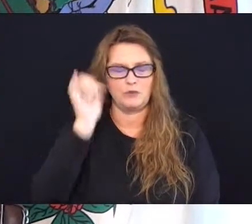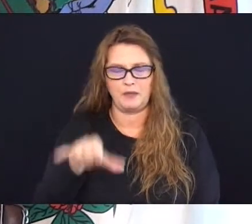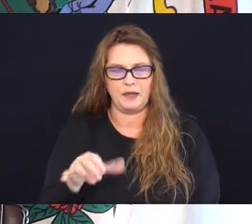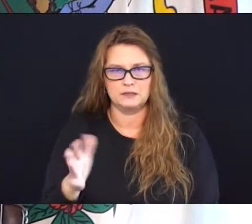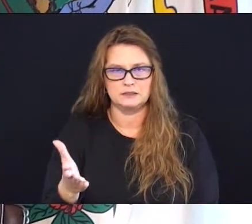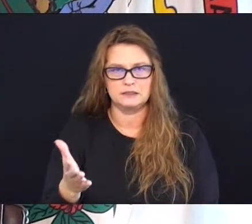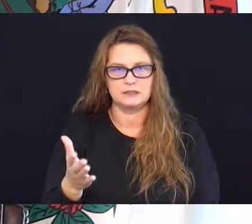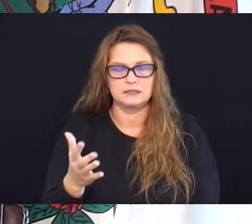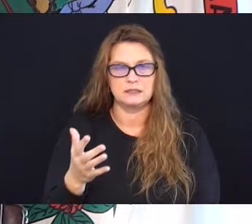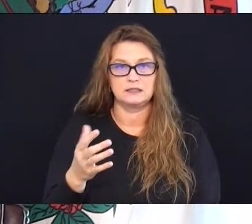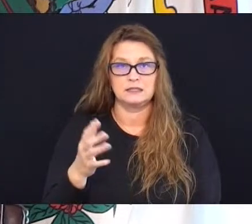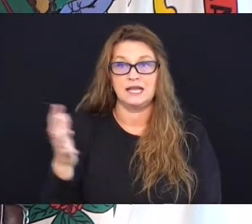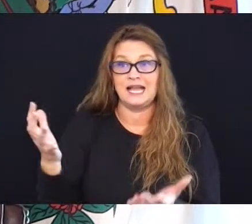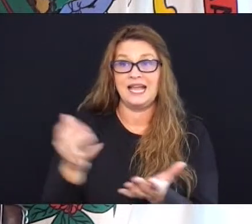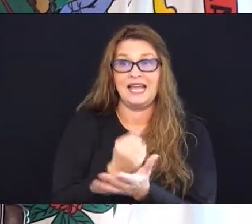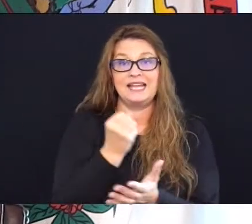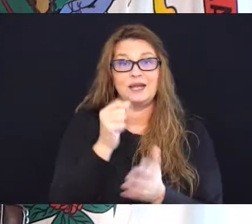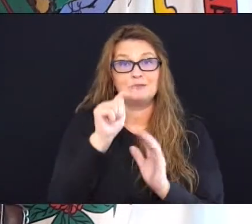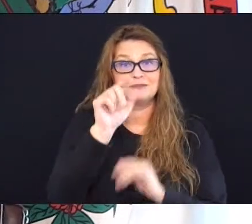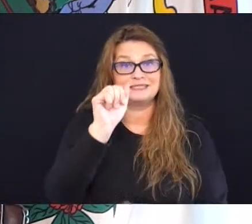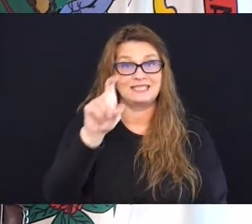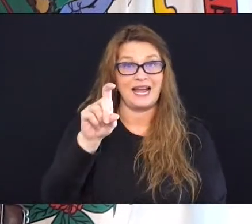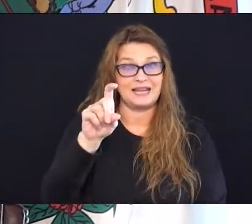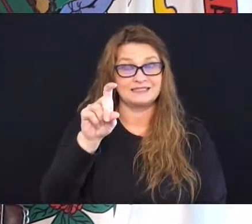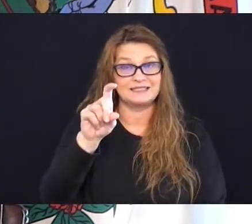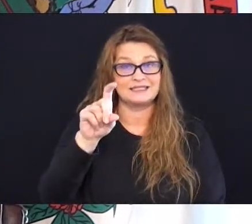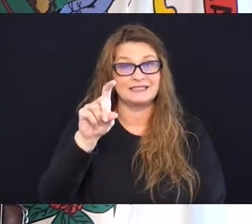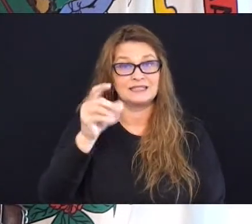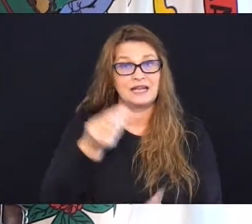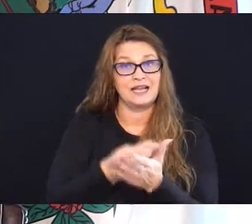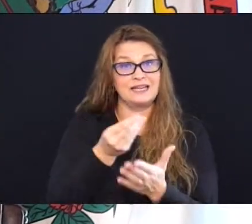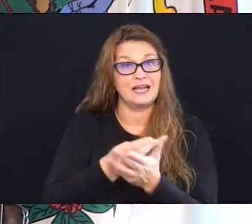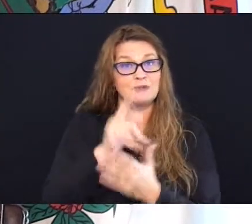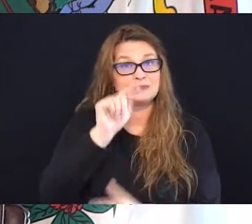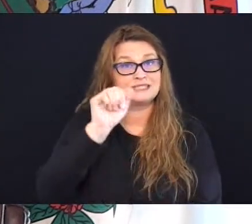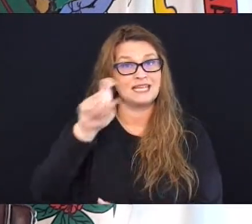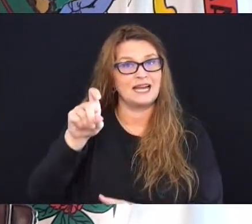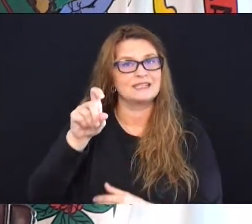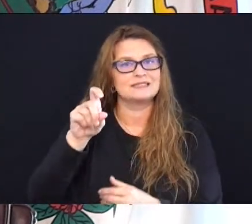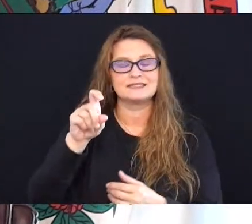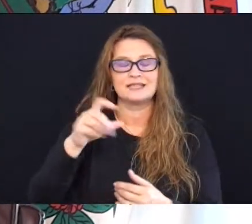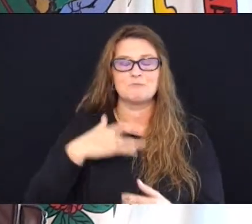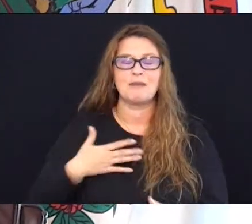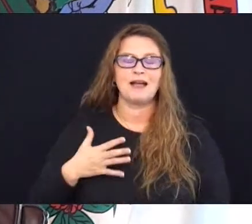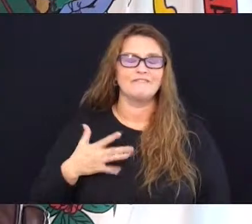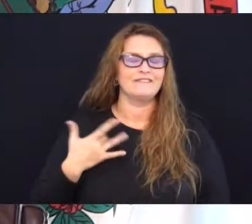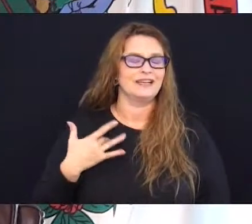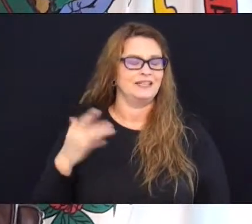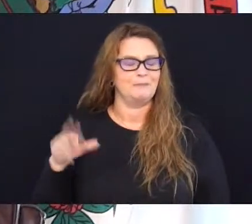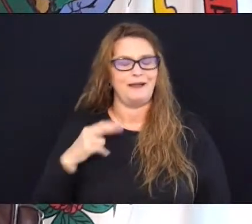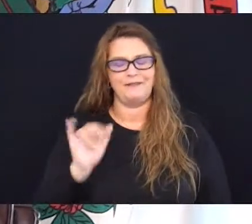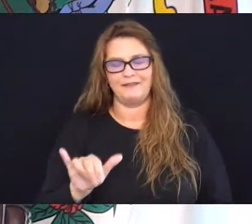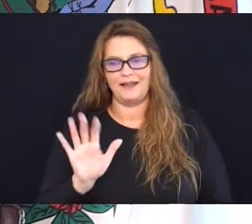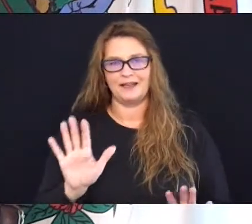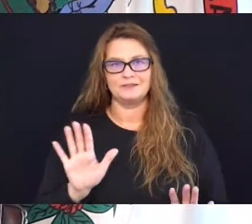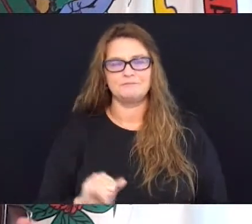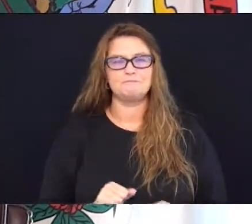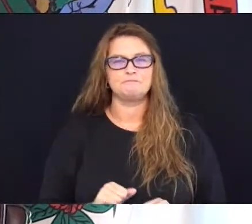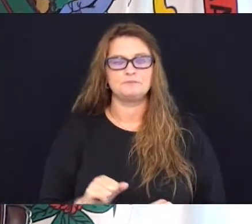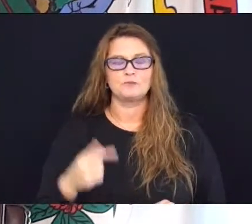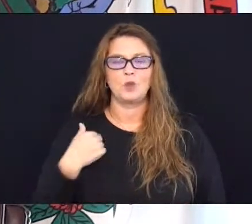the standpoint of the income tax situation, here's exactly how I feel. I can't tell you this any more point blank.